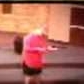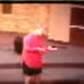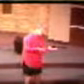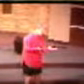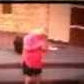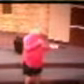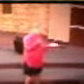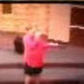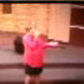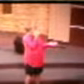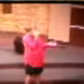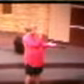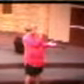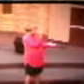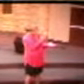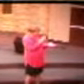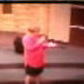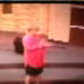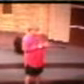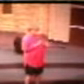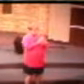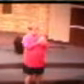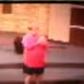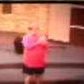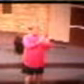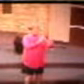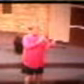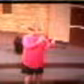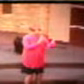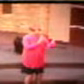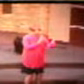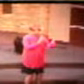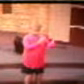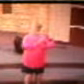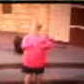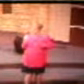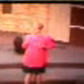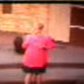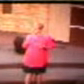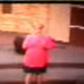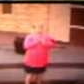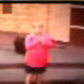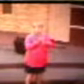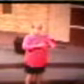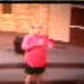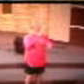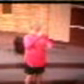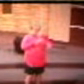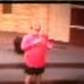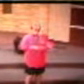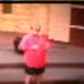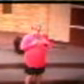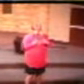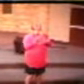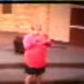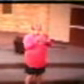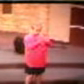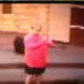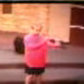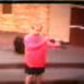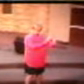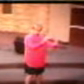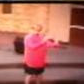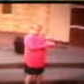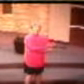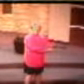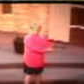I know a man who lives in a bus. We said, what? He said, I know a man who lives in a bus. Down there off the, you